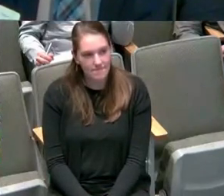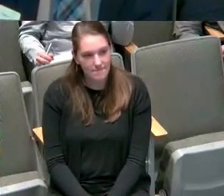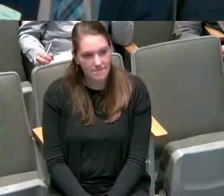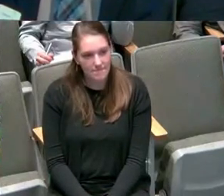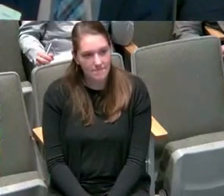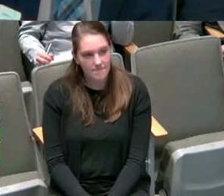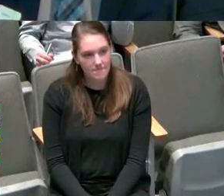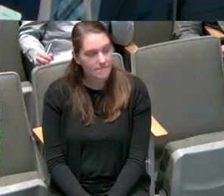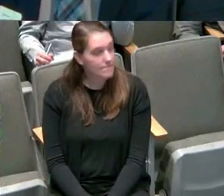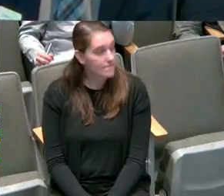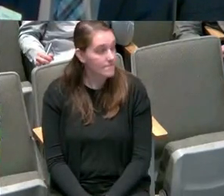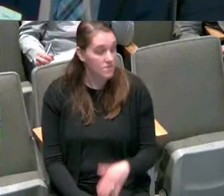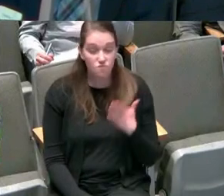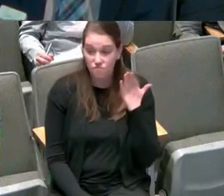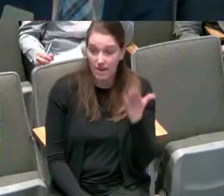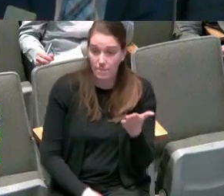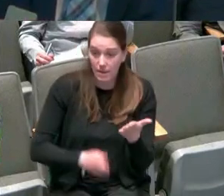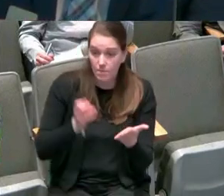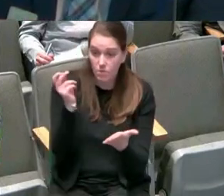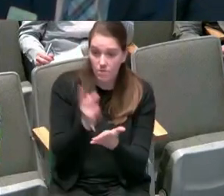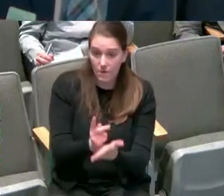and we recommend approval